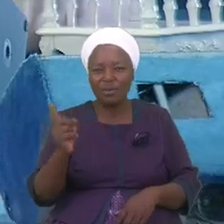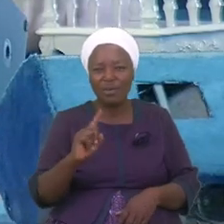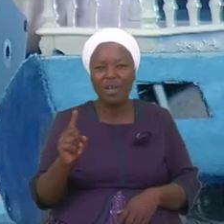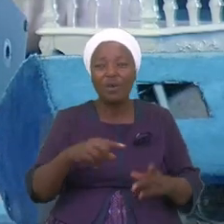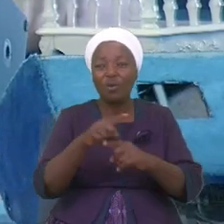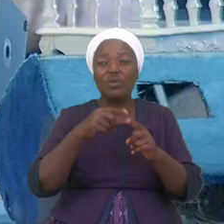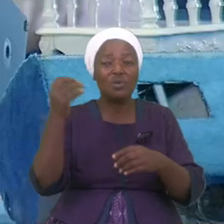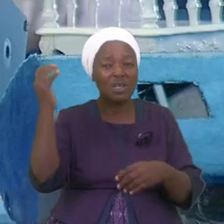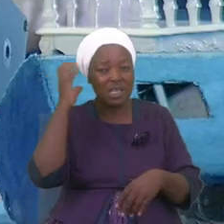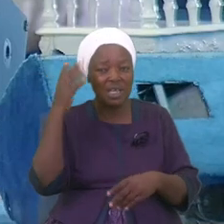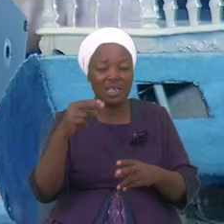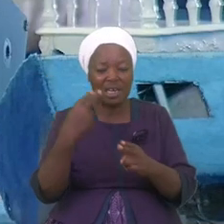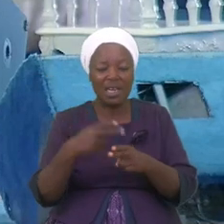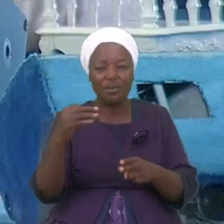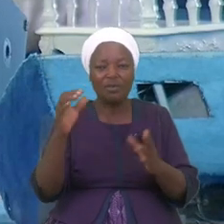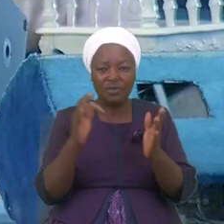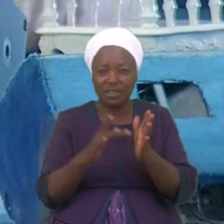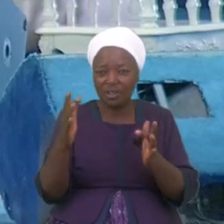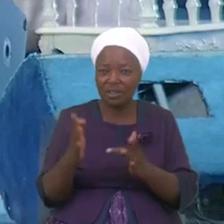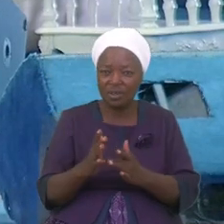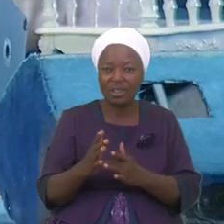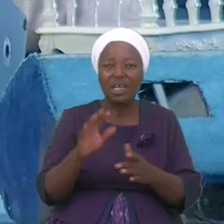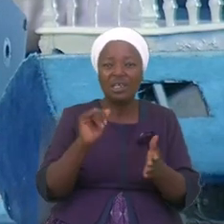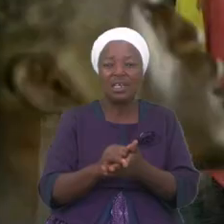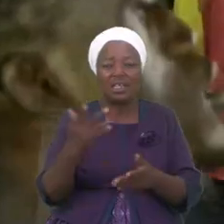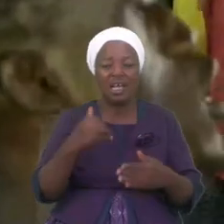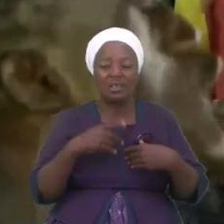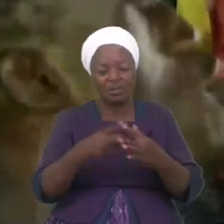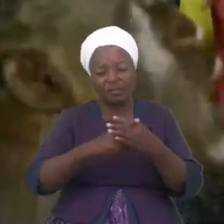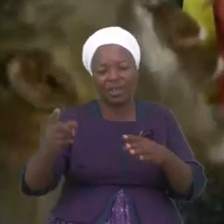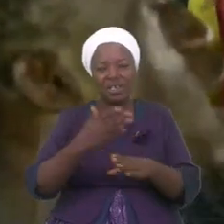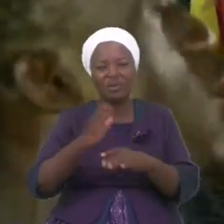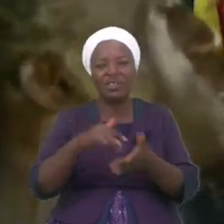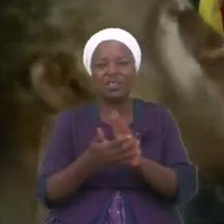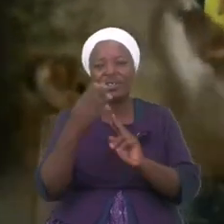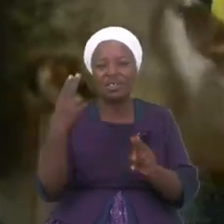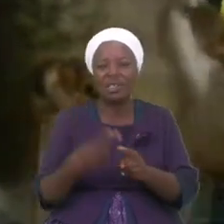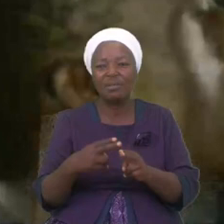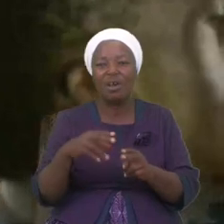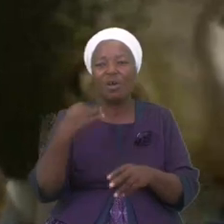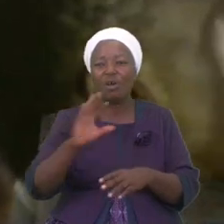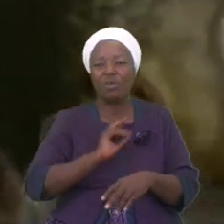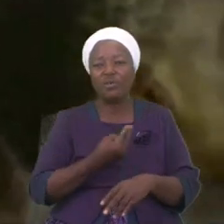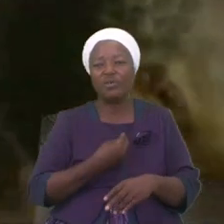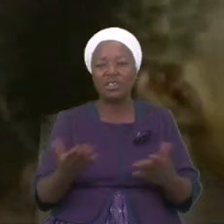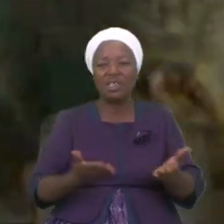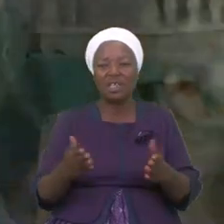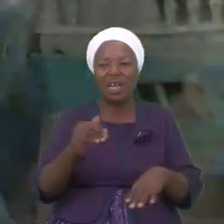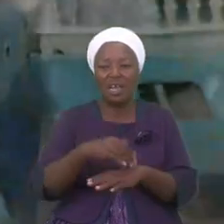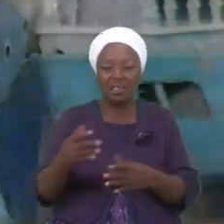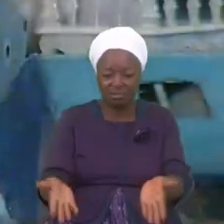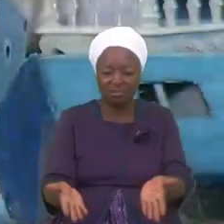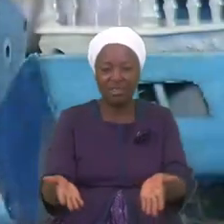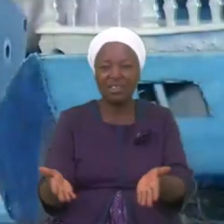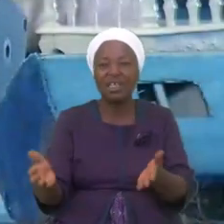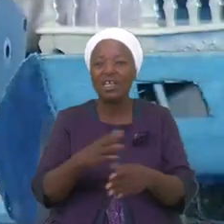hear the mention of the name of Jesus, that thing has to vanish away. All of us here at the Alpha location, and